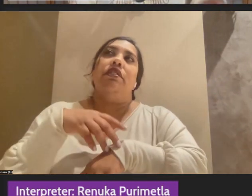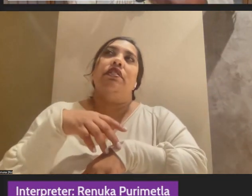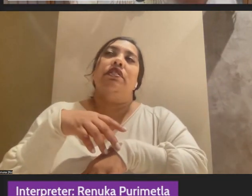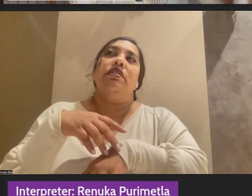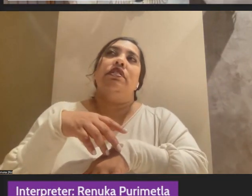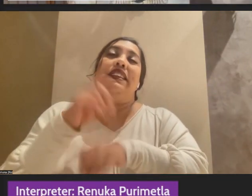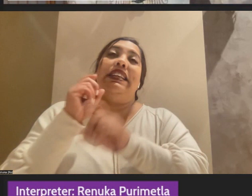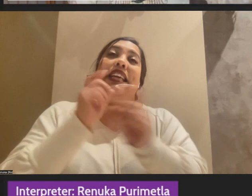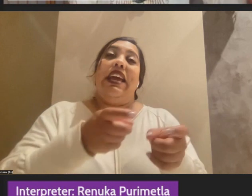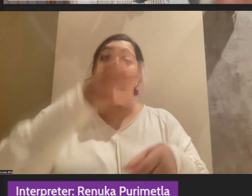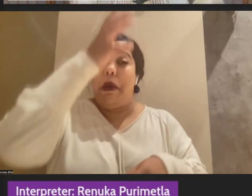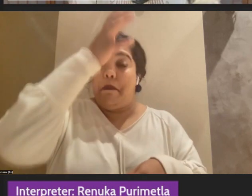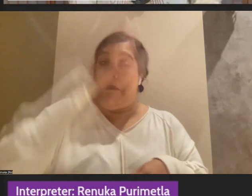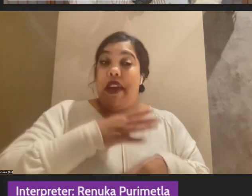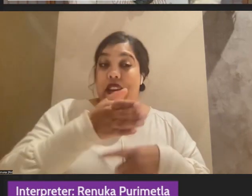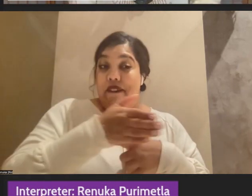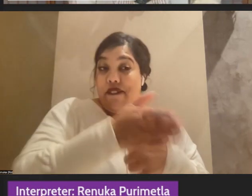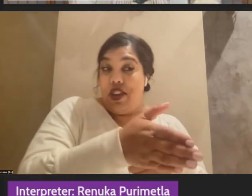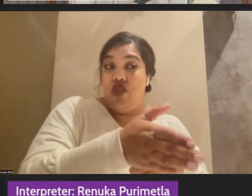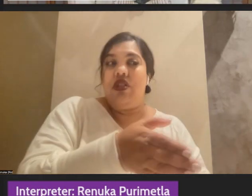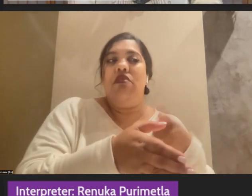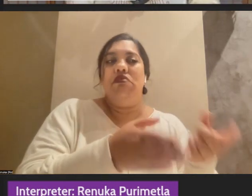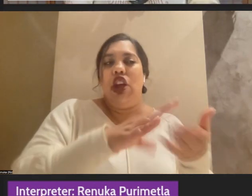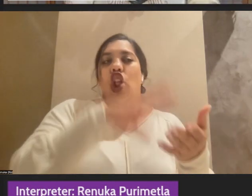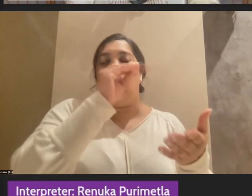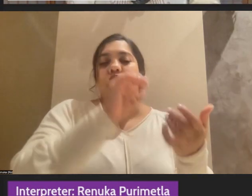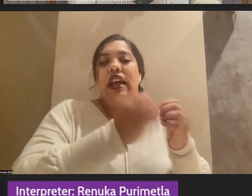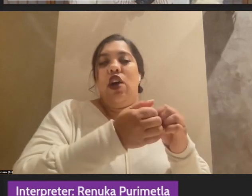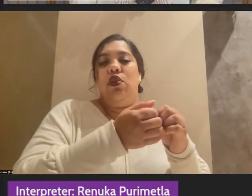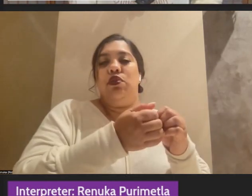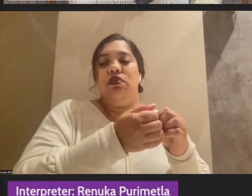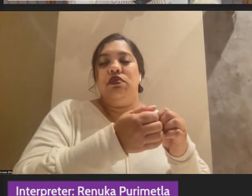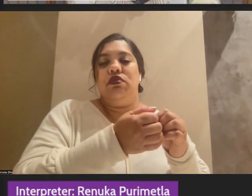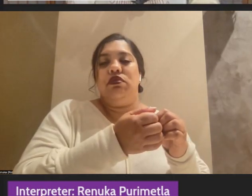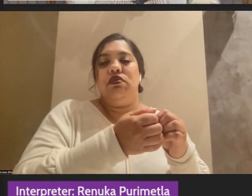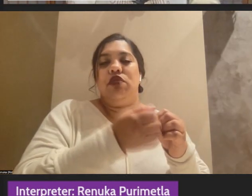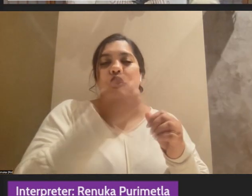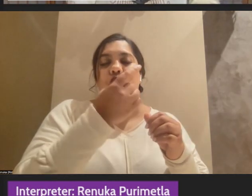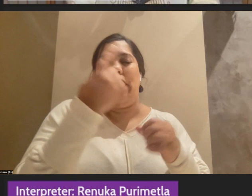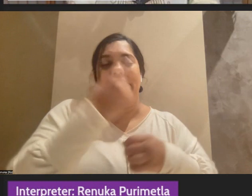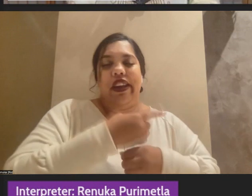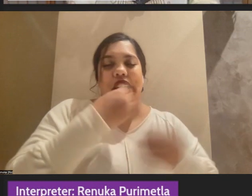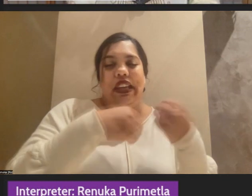teach him the fish he eats for the rest of his life. But if the man is hungry right now,